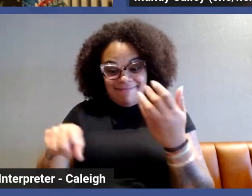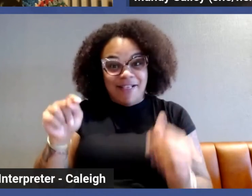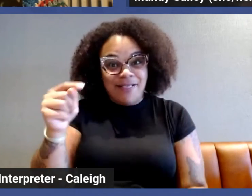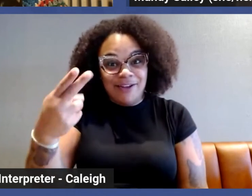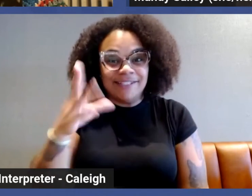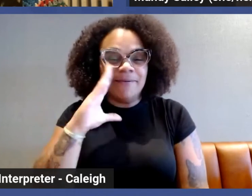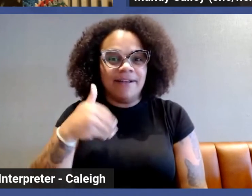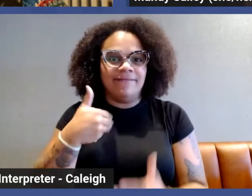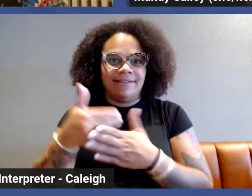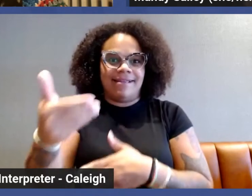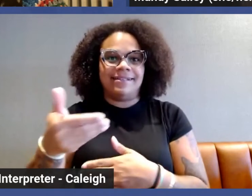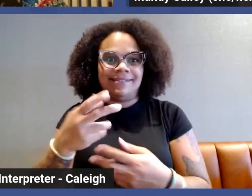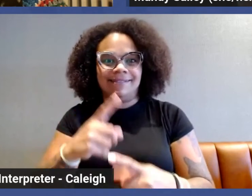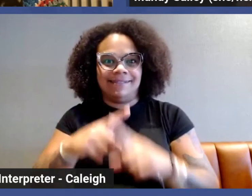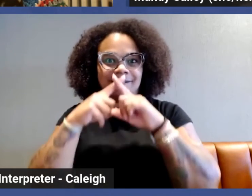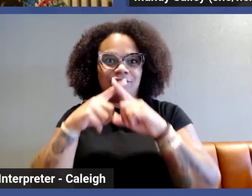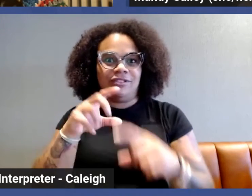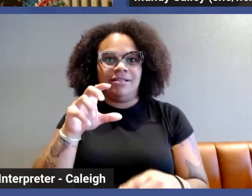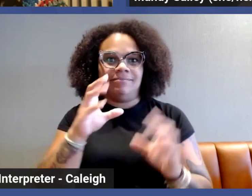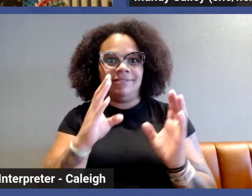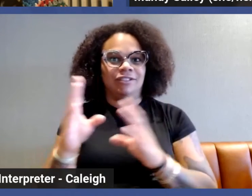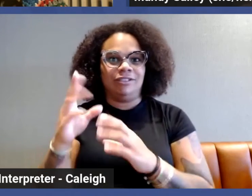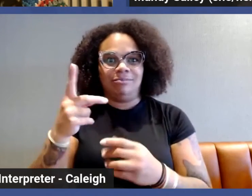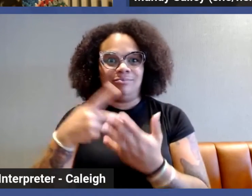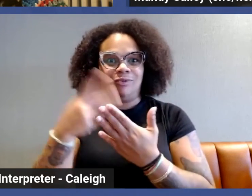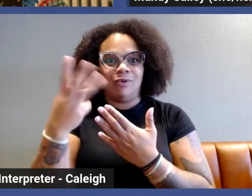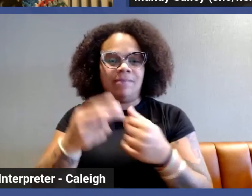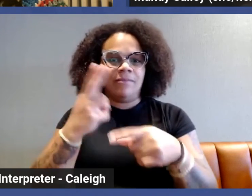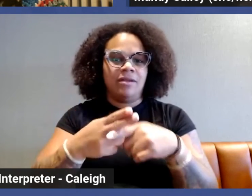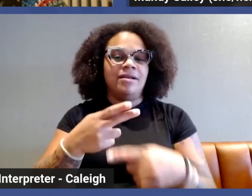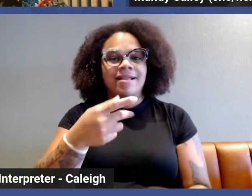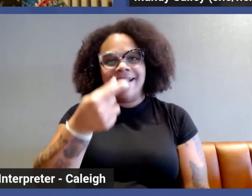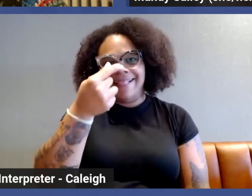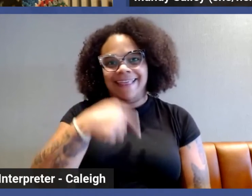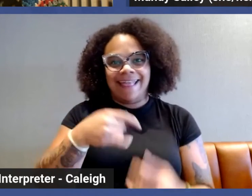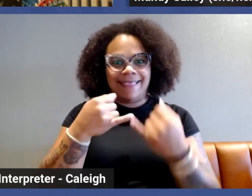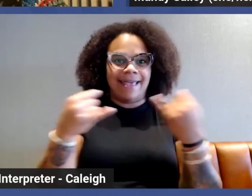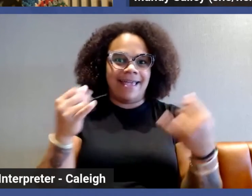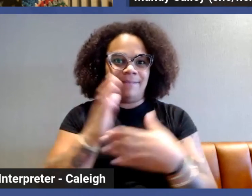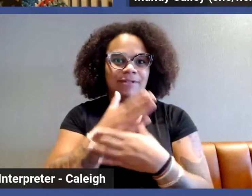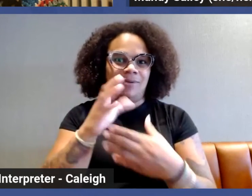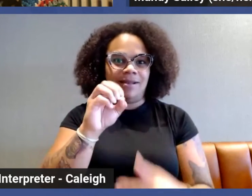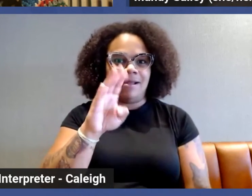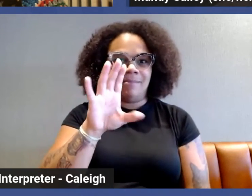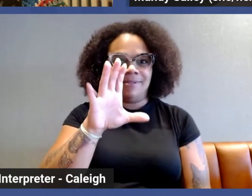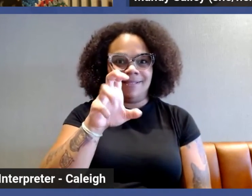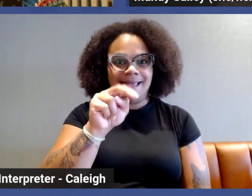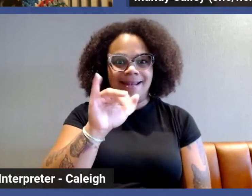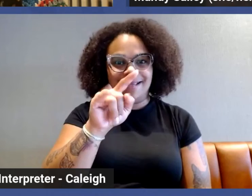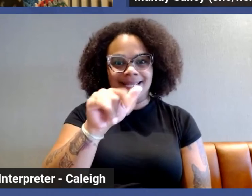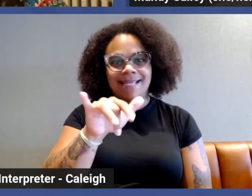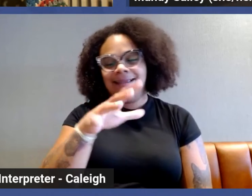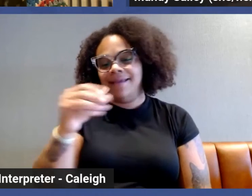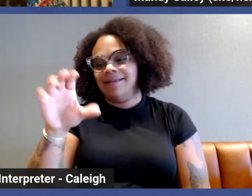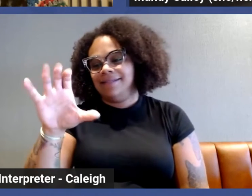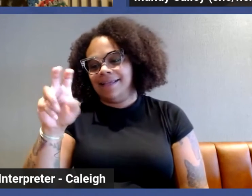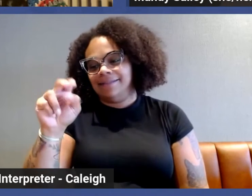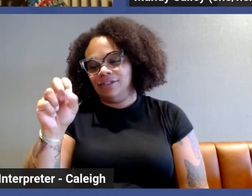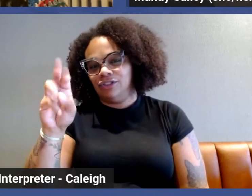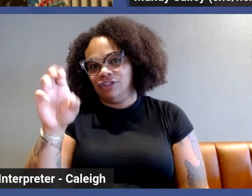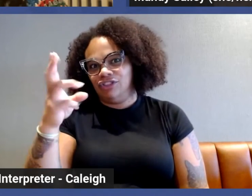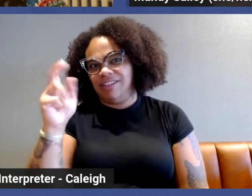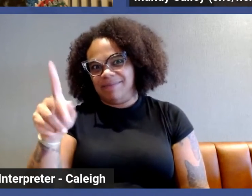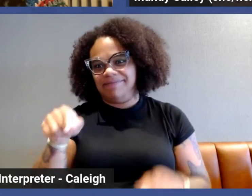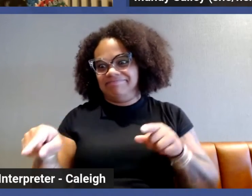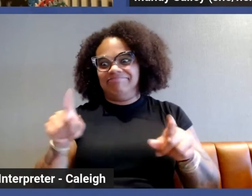censorship series program, which is called The Thin Line Between Obscenity and Censorship, which we're kind of really going to dig into these issues, like what is obscenity